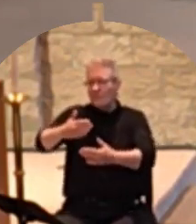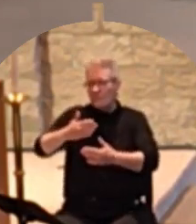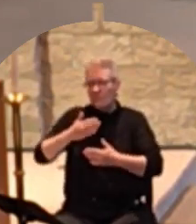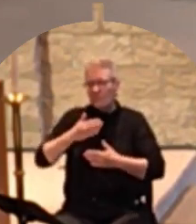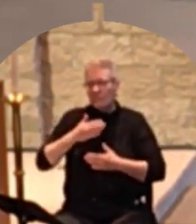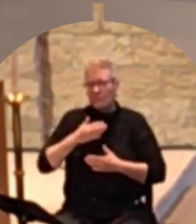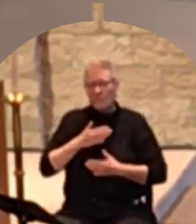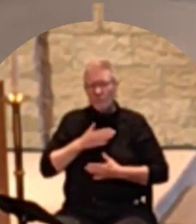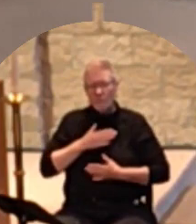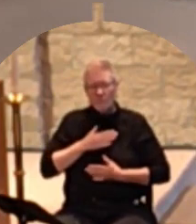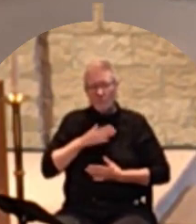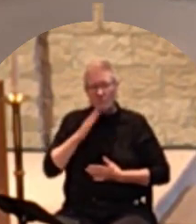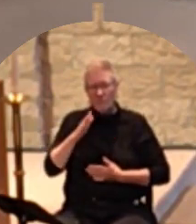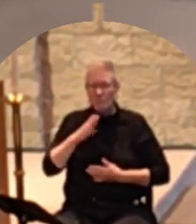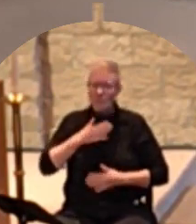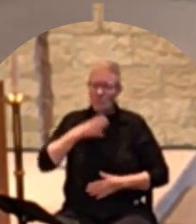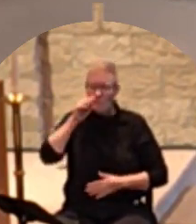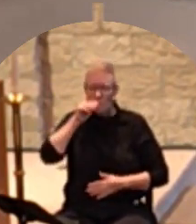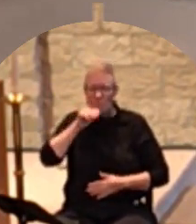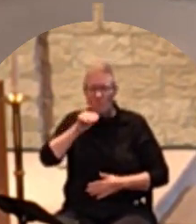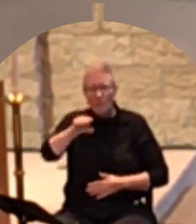Notice that breath.